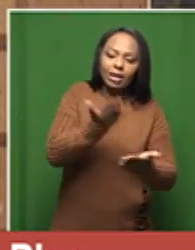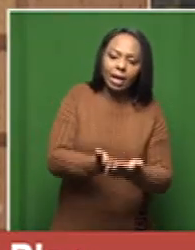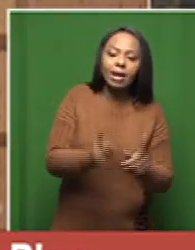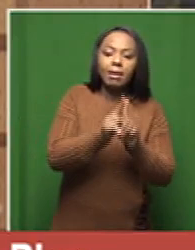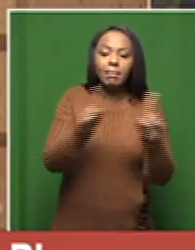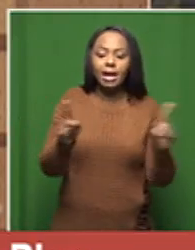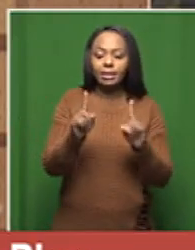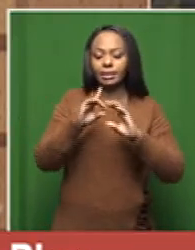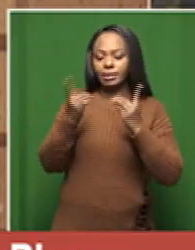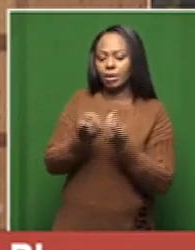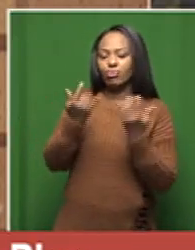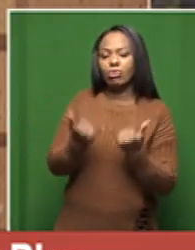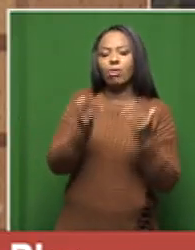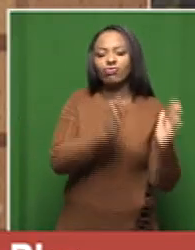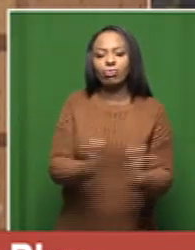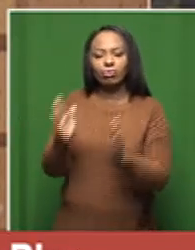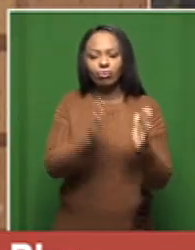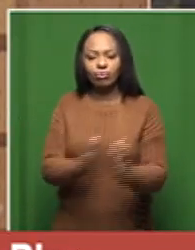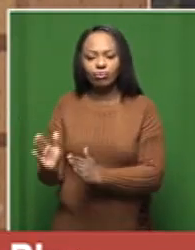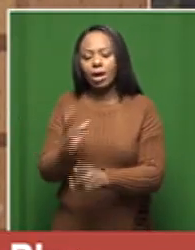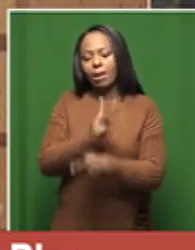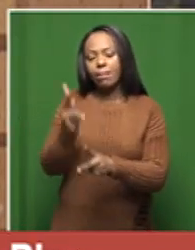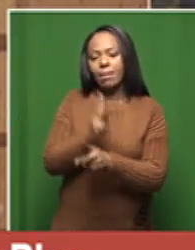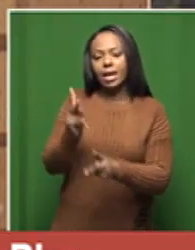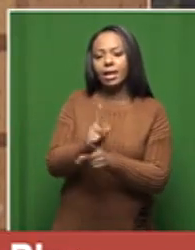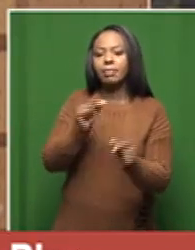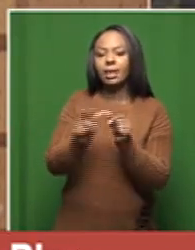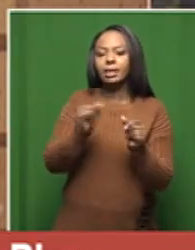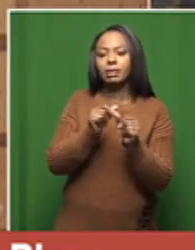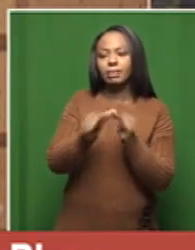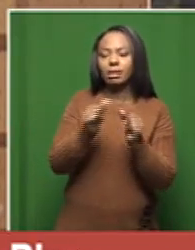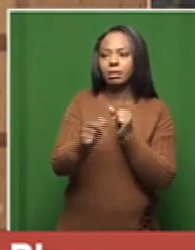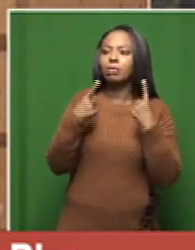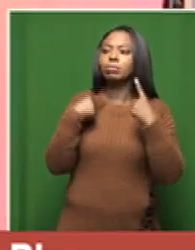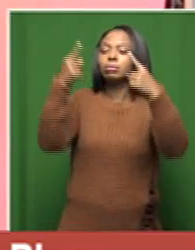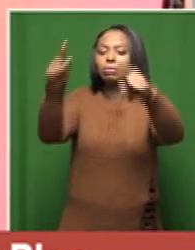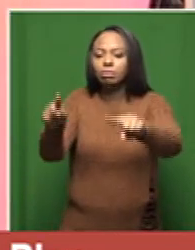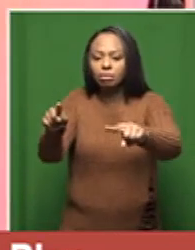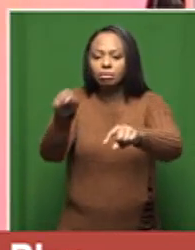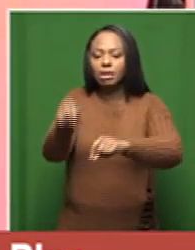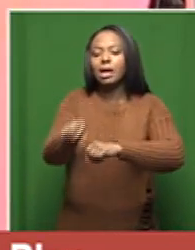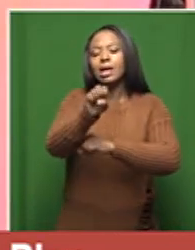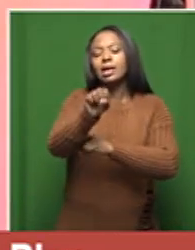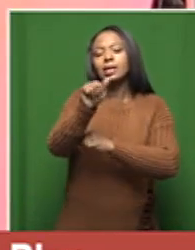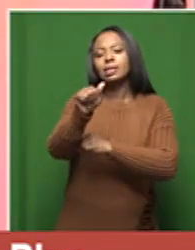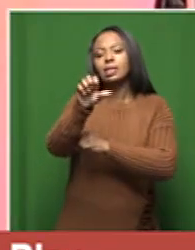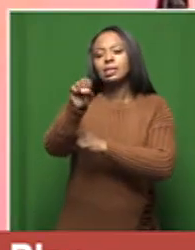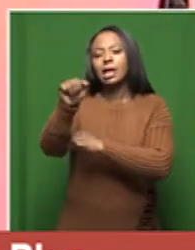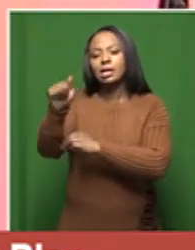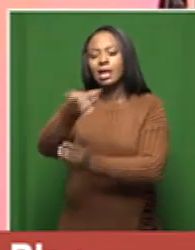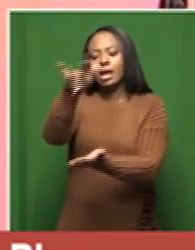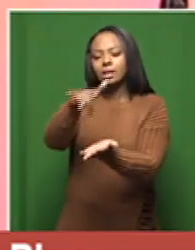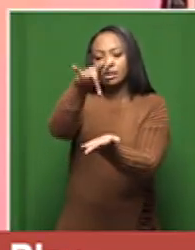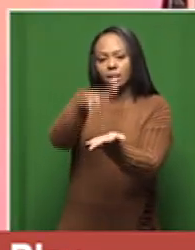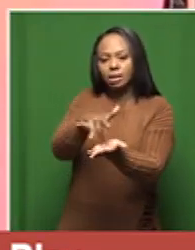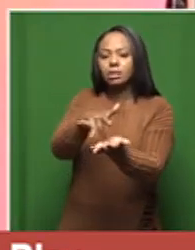of the department, to make outreach, to have outreach. We are going to be using SASA points, where they will be going to SASA points, and